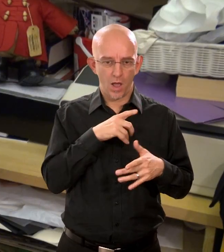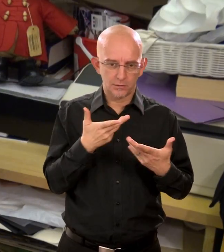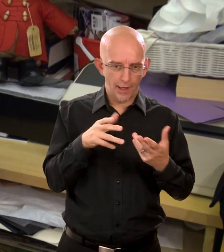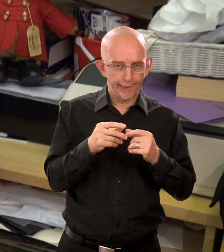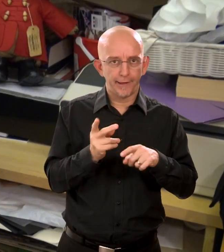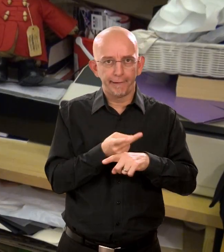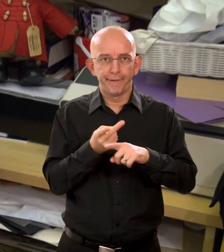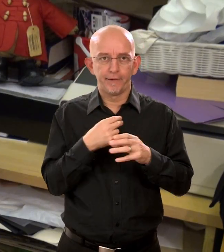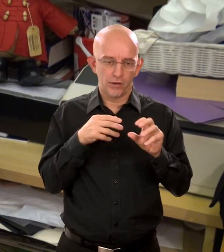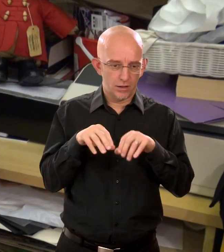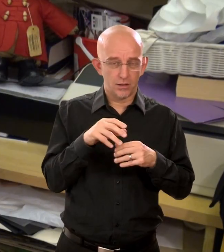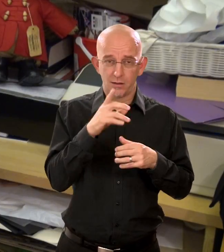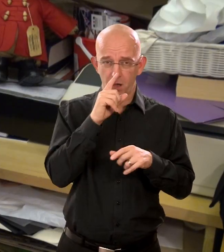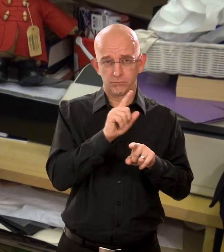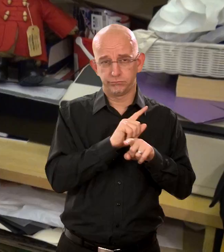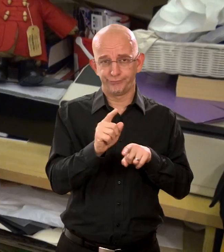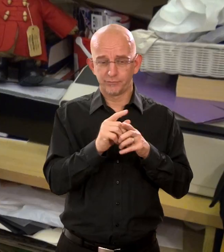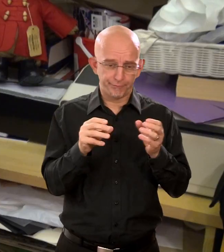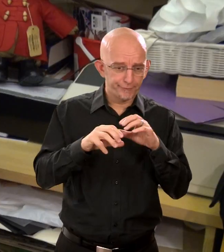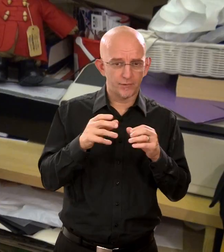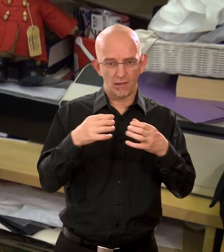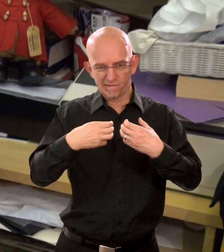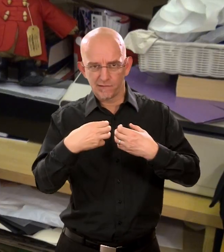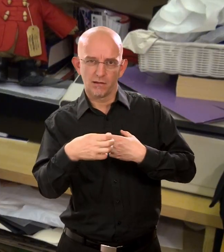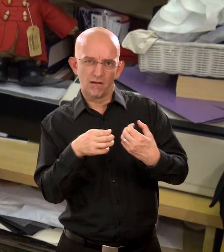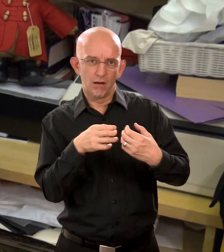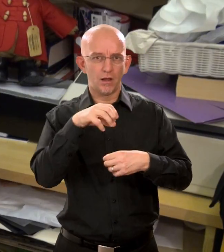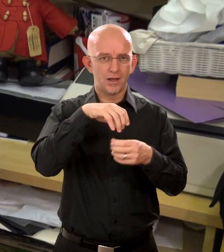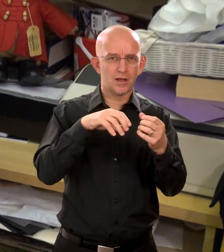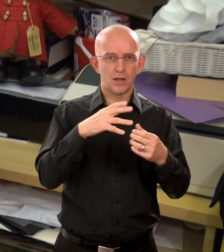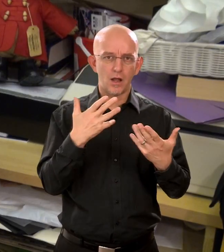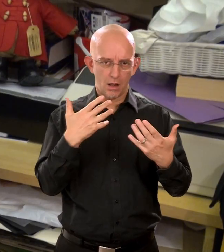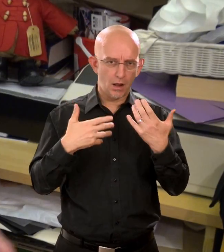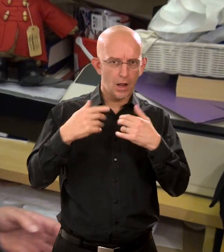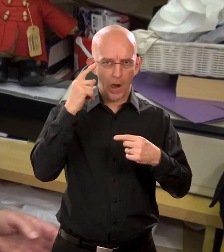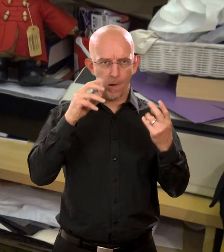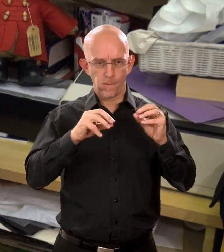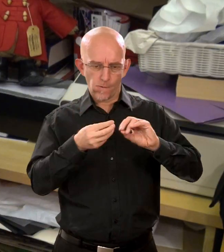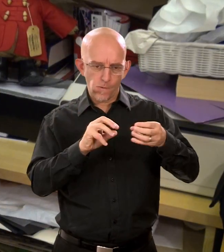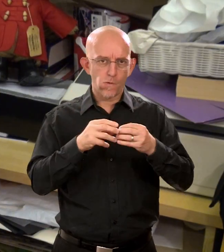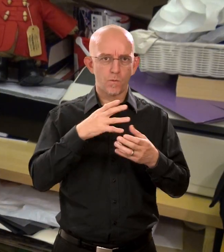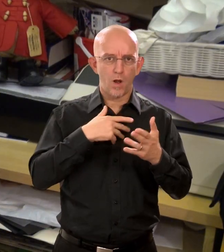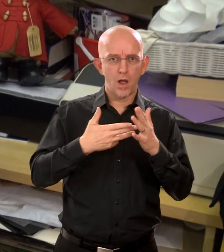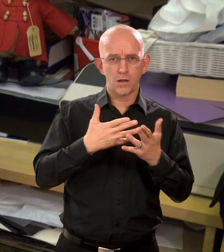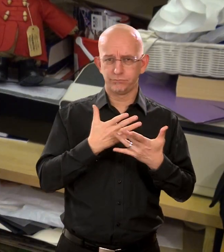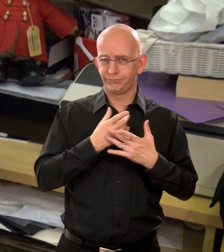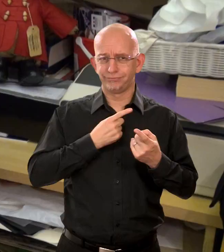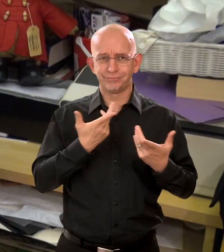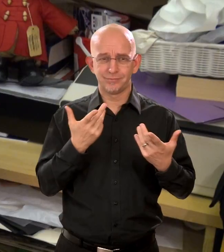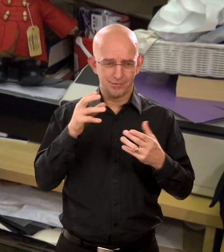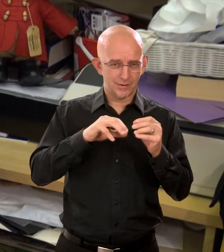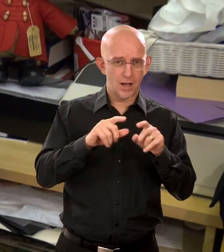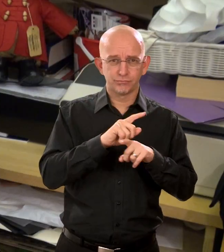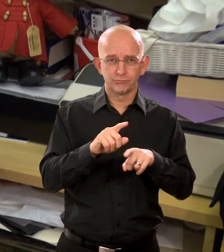enough to be of interest along the line, as it were.